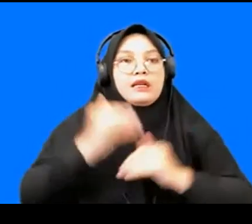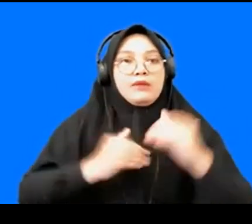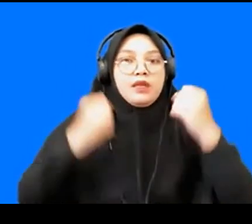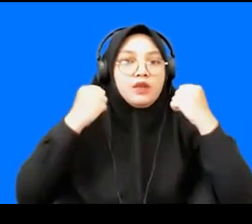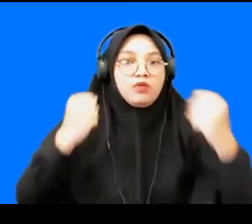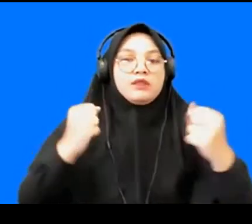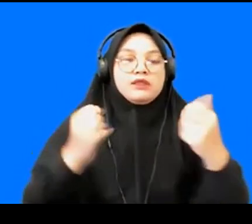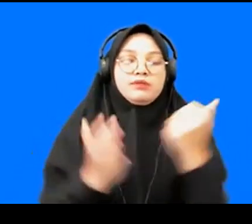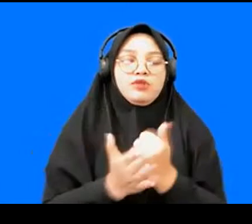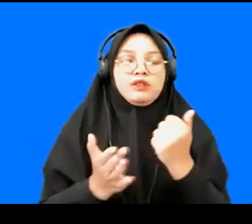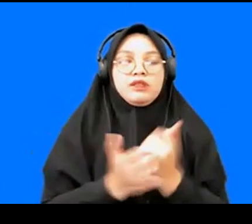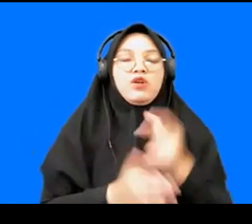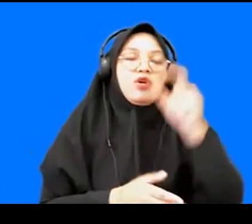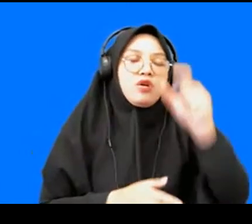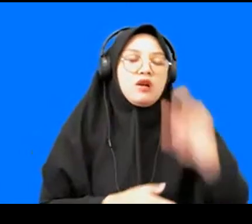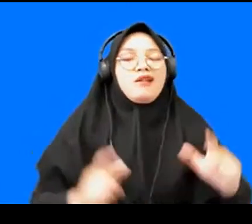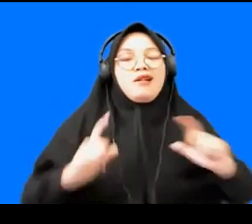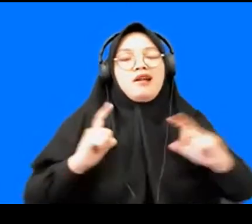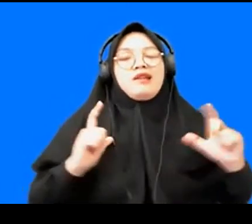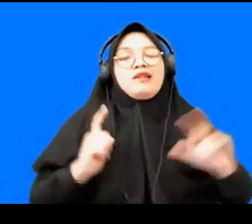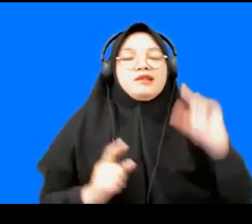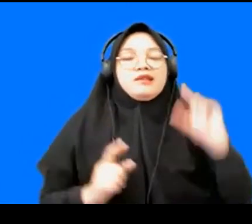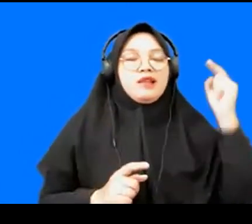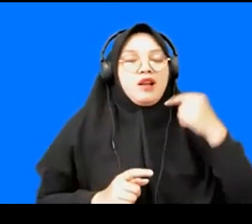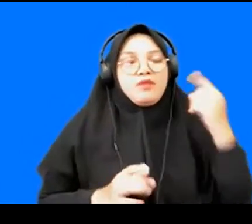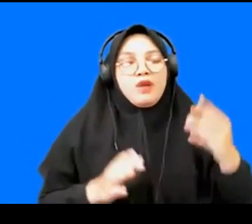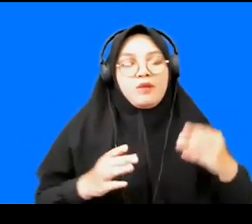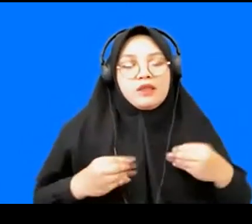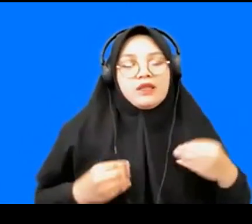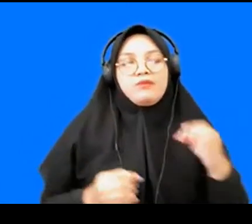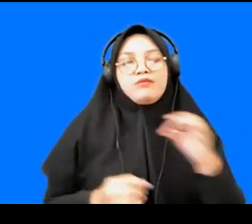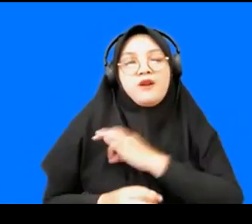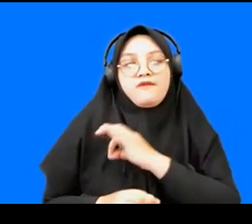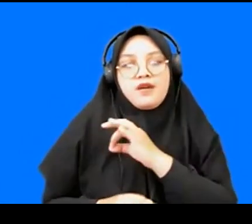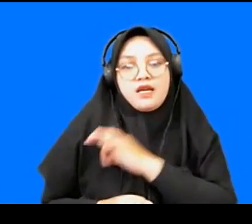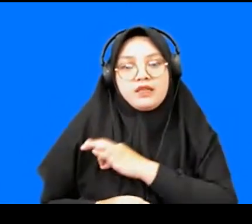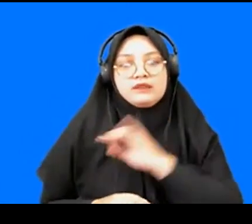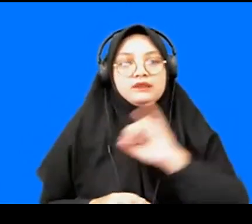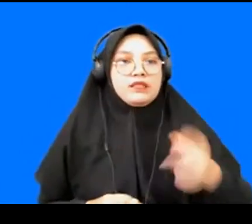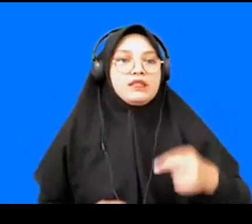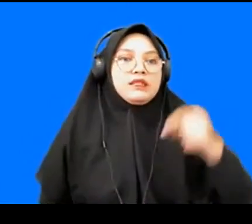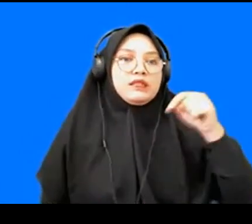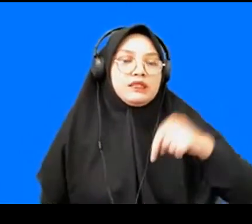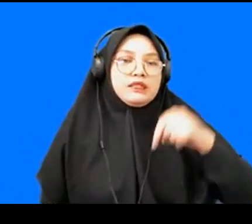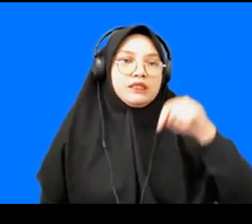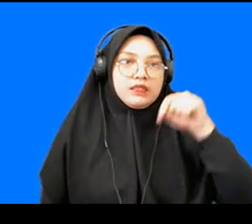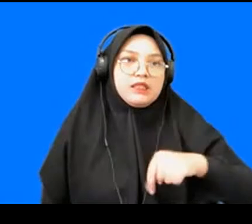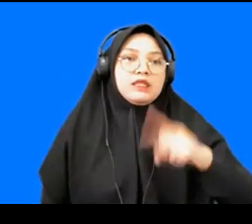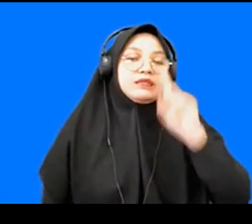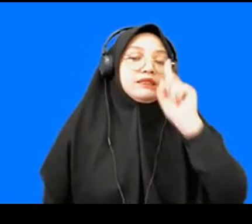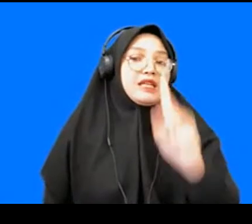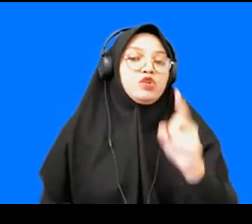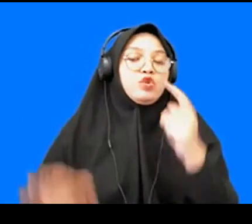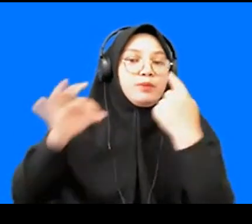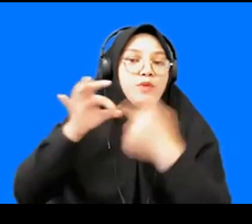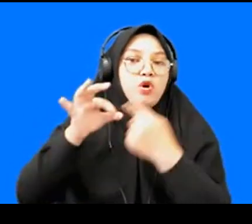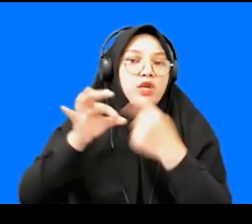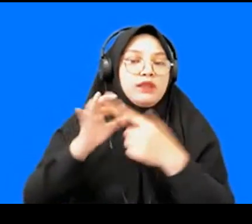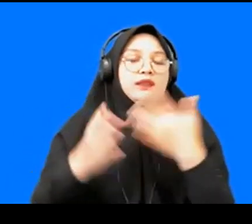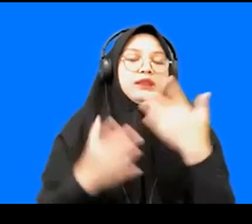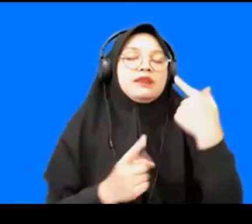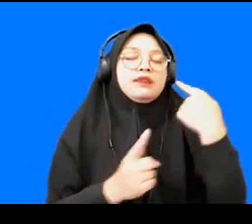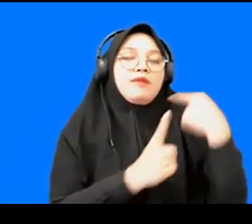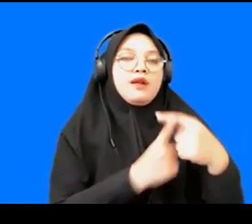of us. No? So that's an additional point for having a wealth tax. If I may just